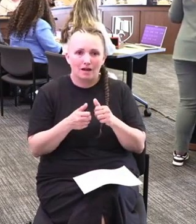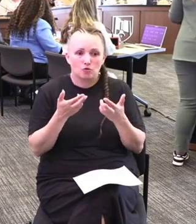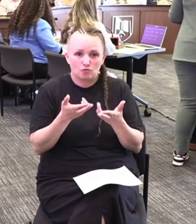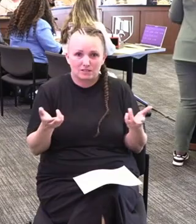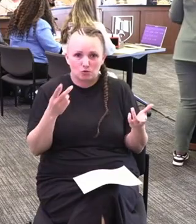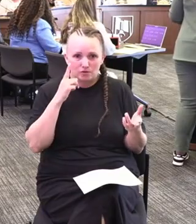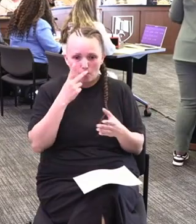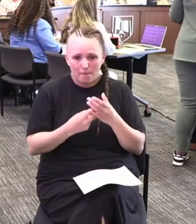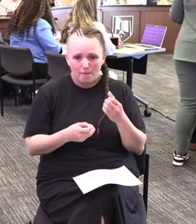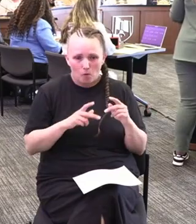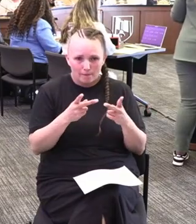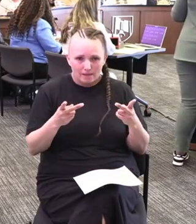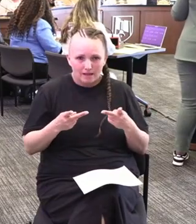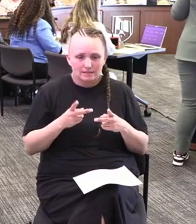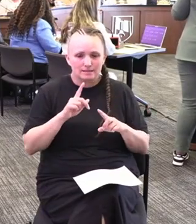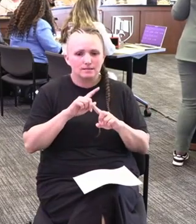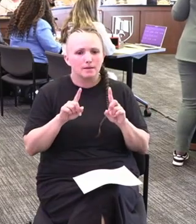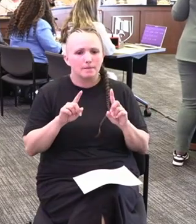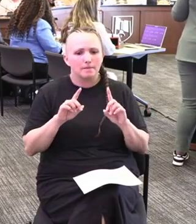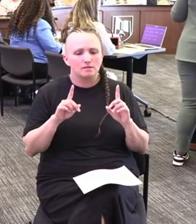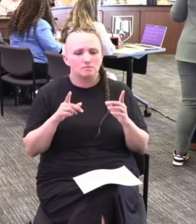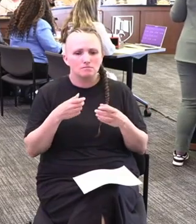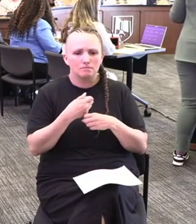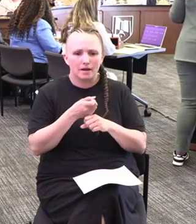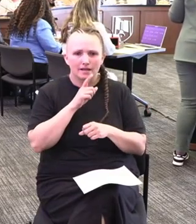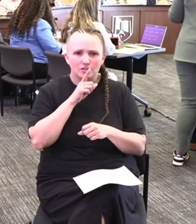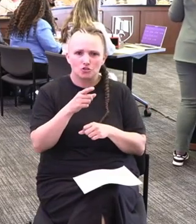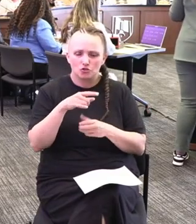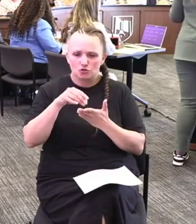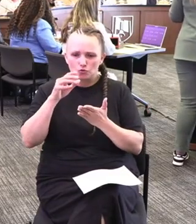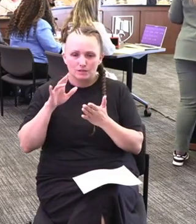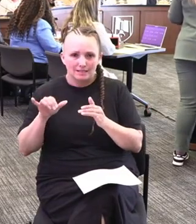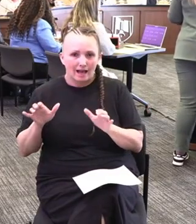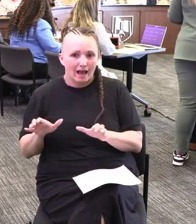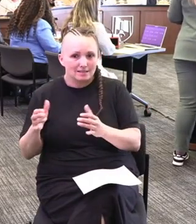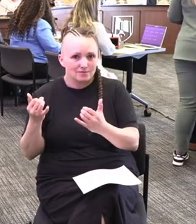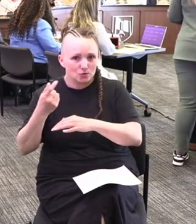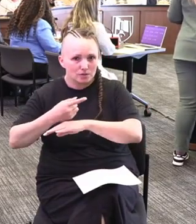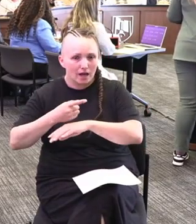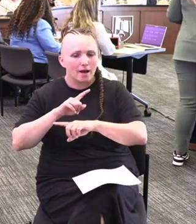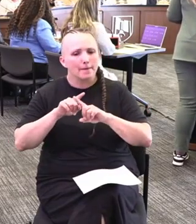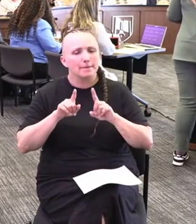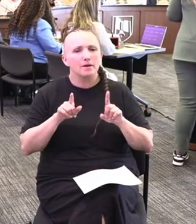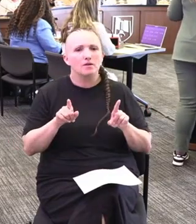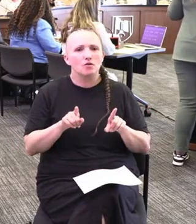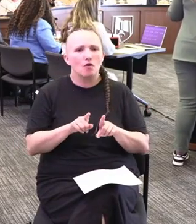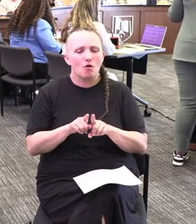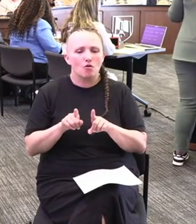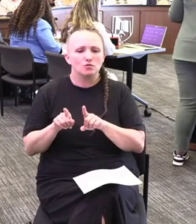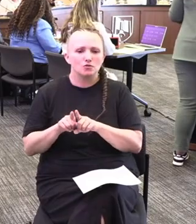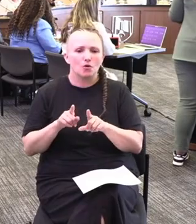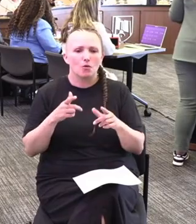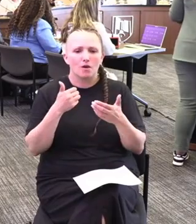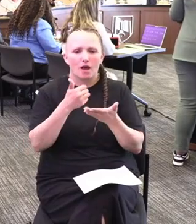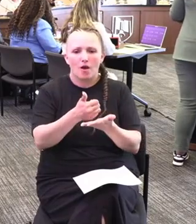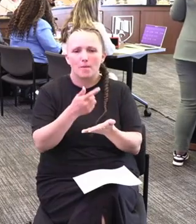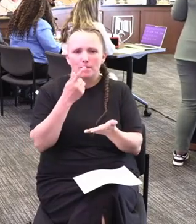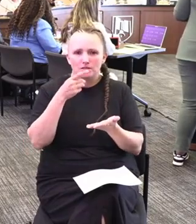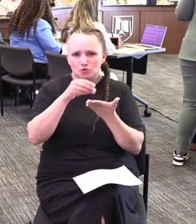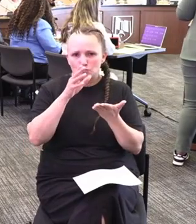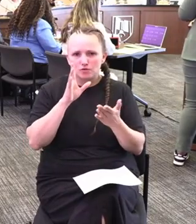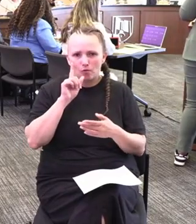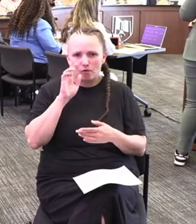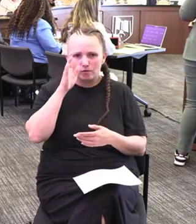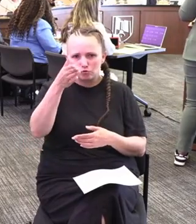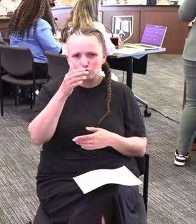but organizations to ensure that children are staying active today, but we're also actively shaping the future student body of tomorrow. We are